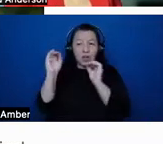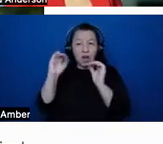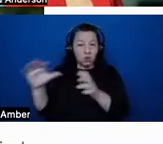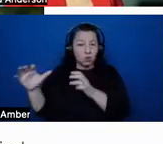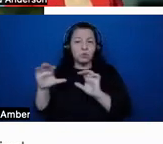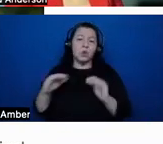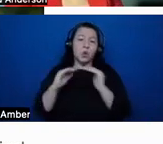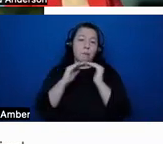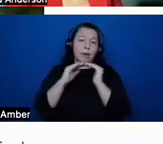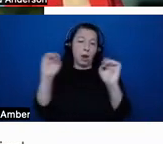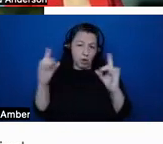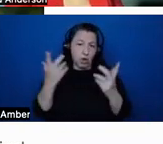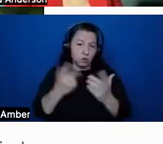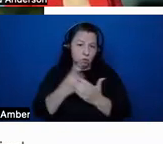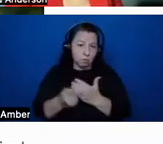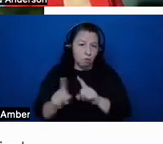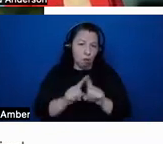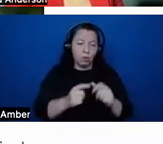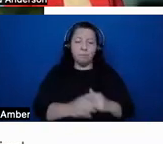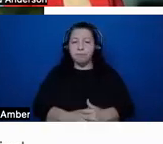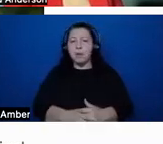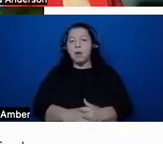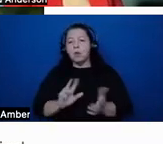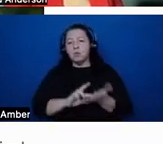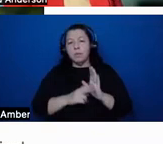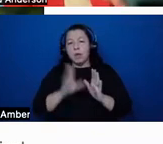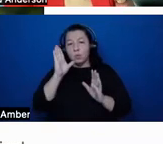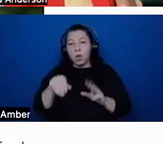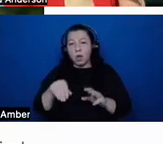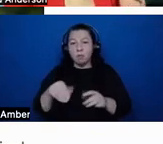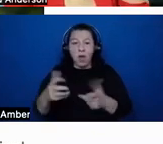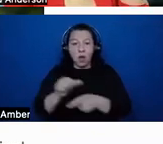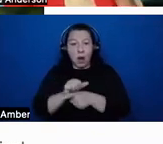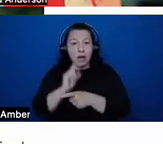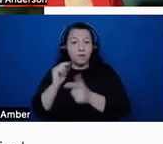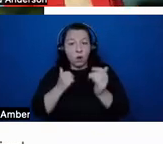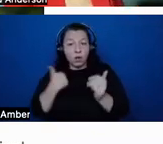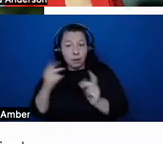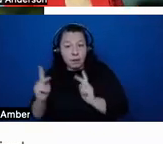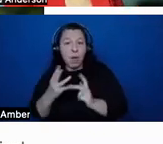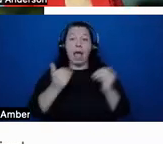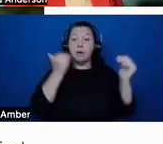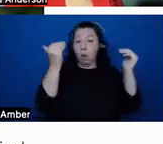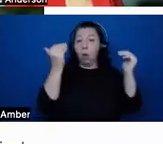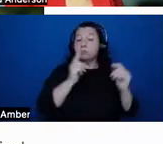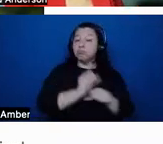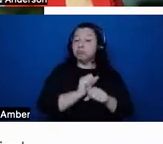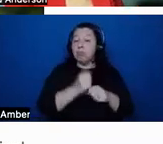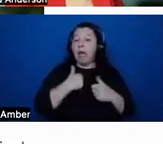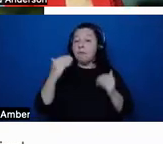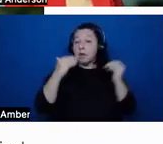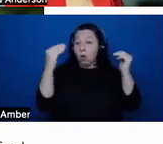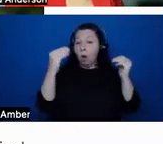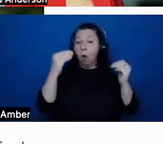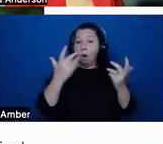education programming. So we will train youth and adults. We actually have adult programming to become the lay health